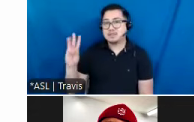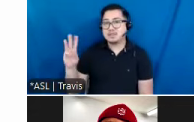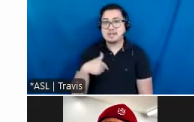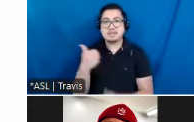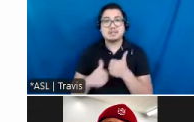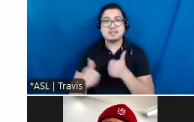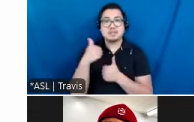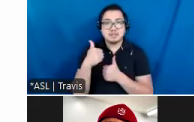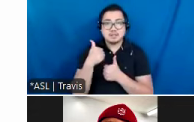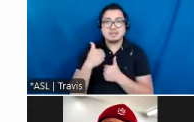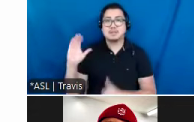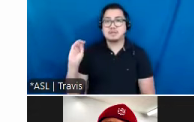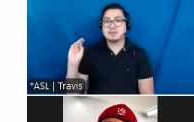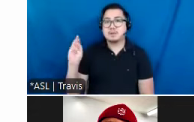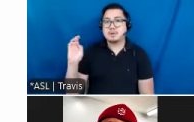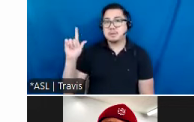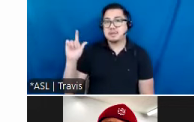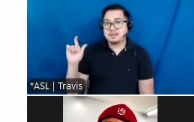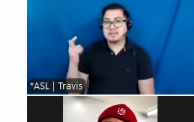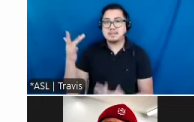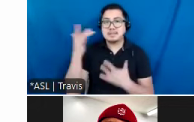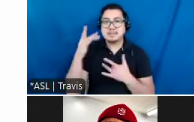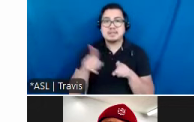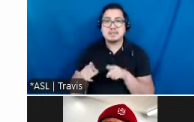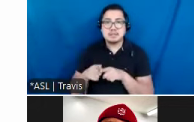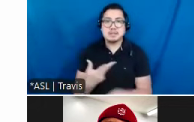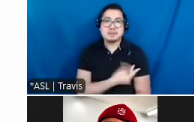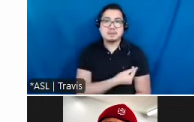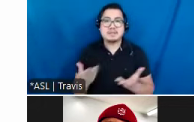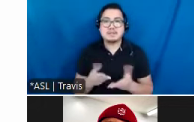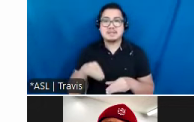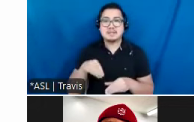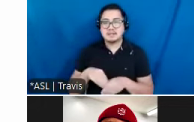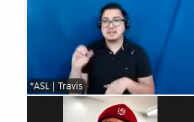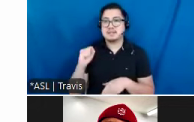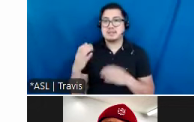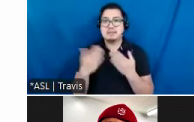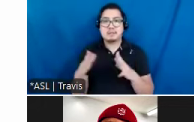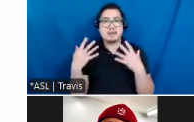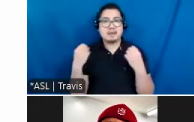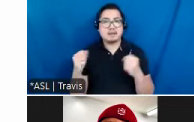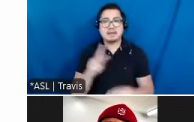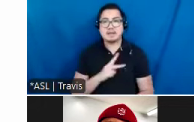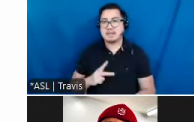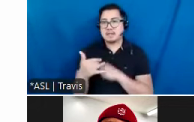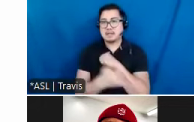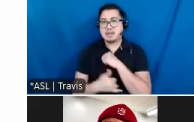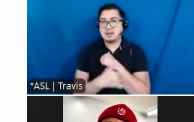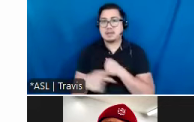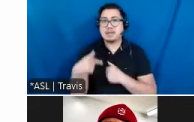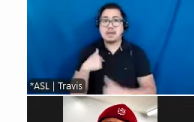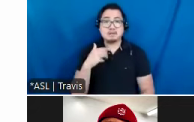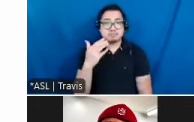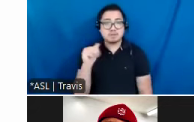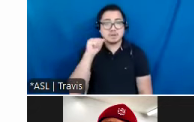of Communicable Disease, Epidemiology, and Immunizations here at Public Health Seattle King County. I am an adult